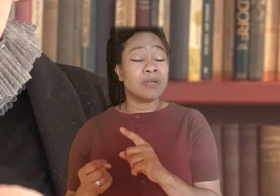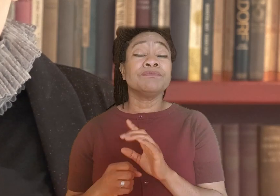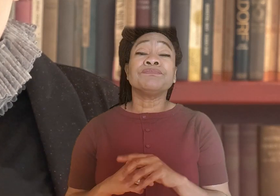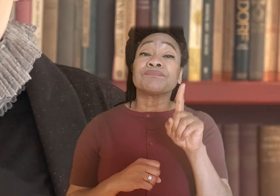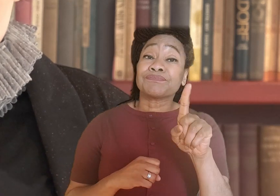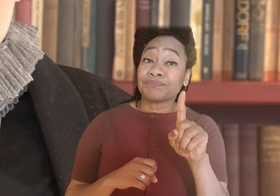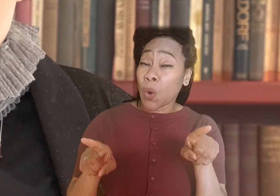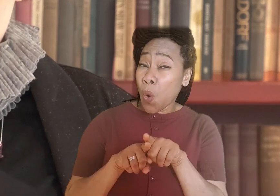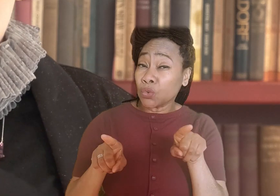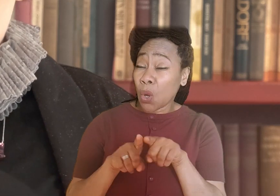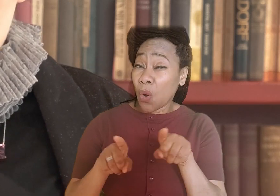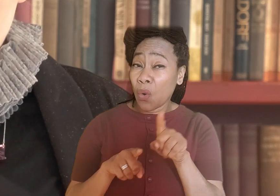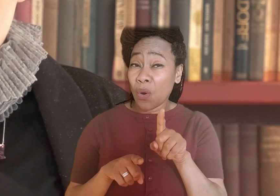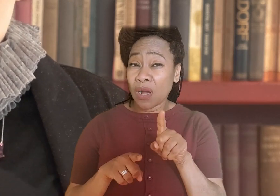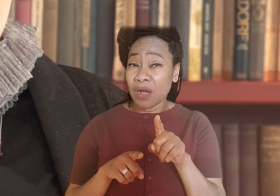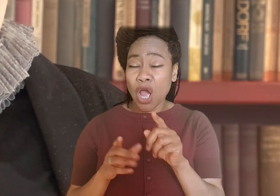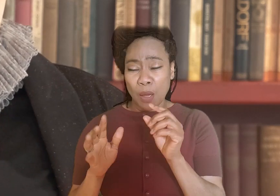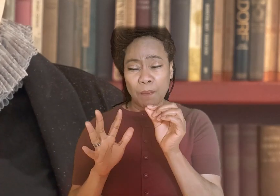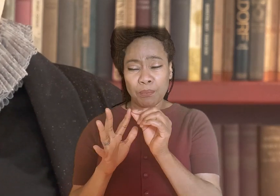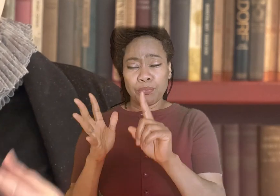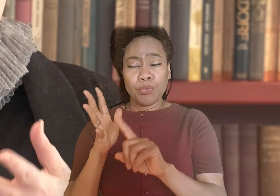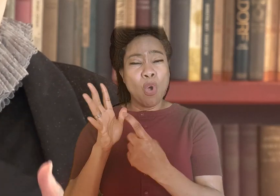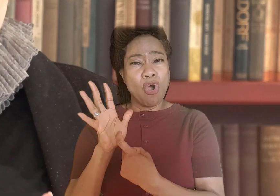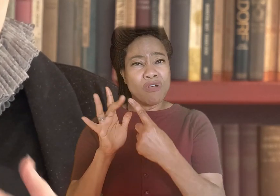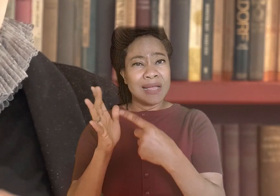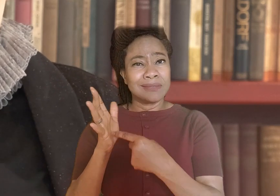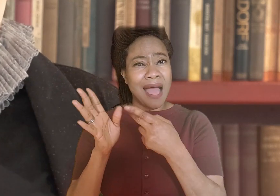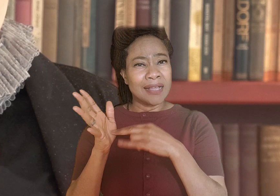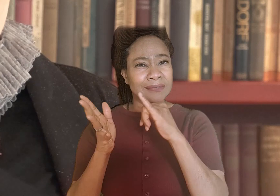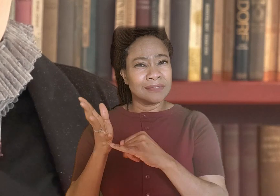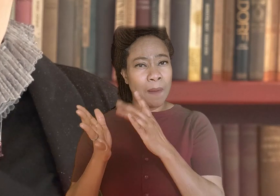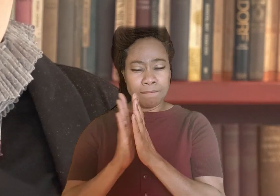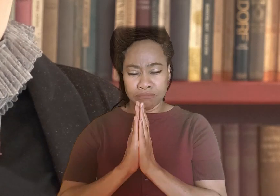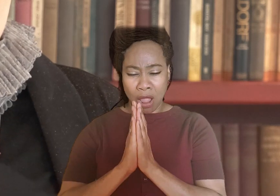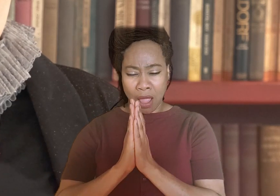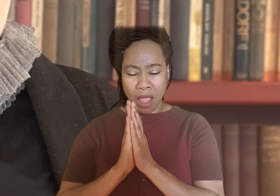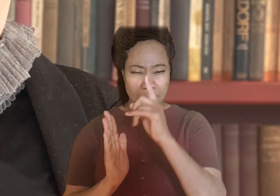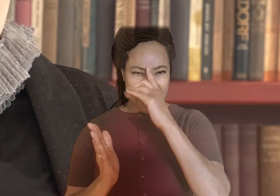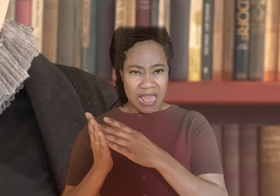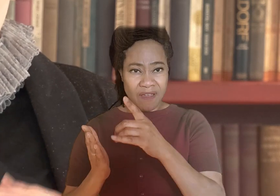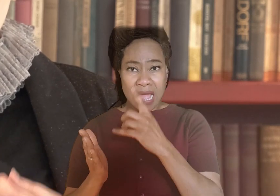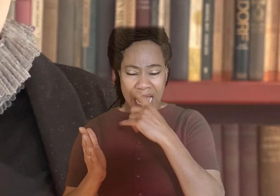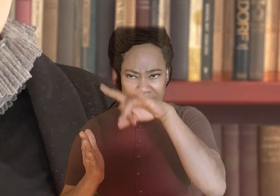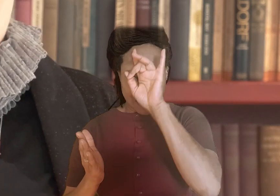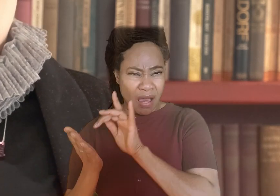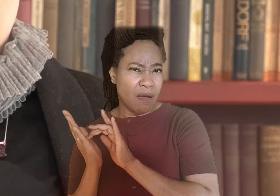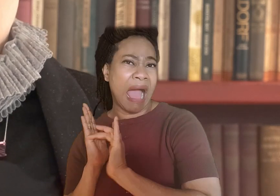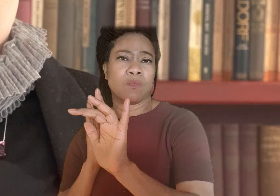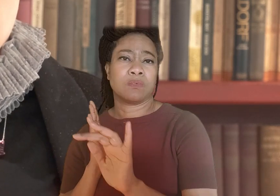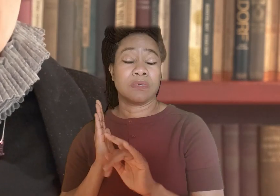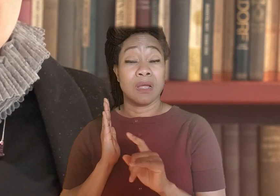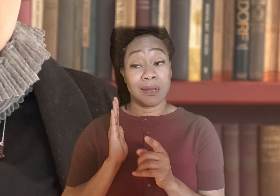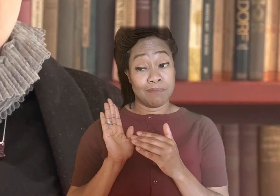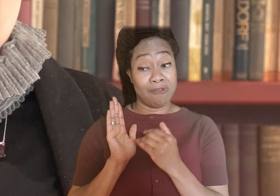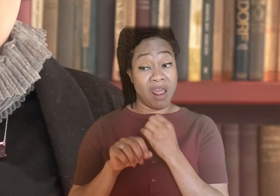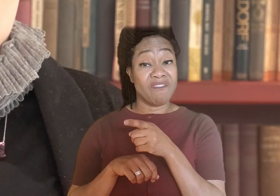of prayer-based exorcism in the Puritans. Mary Glover was a Puritan. Matthew Hopkins,